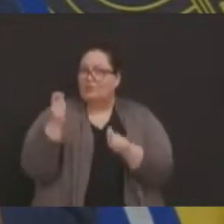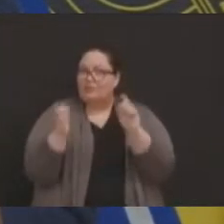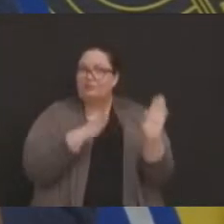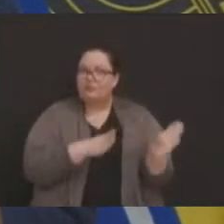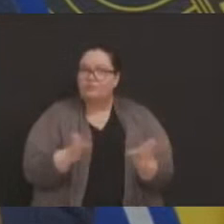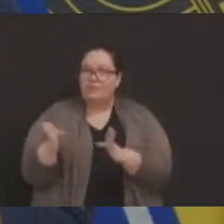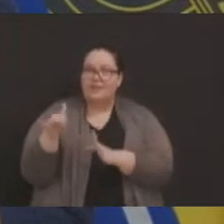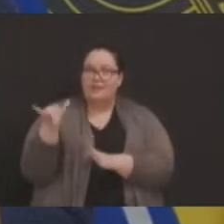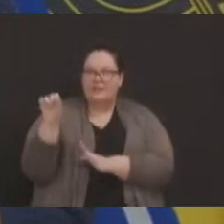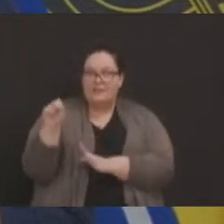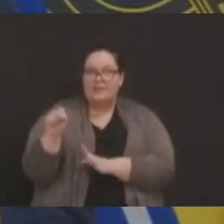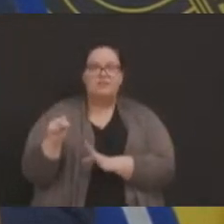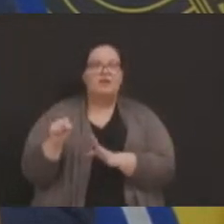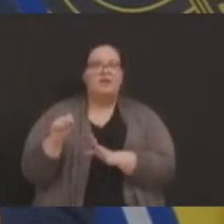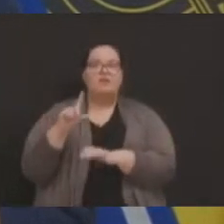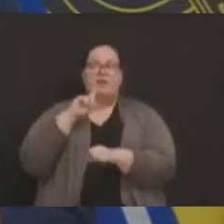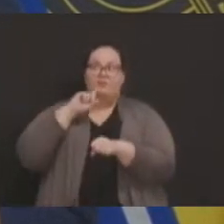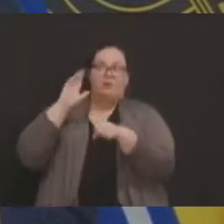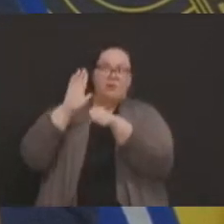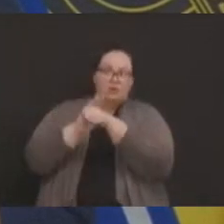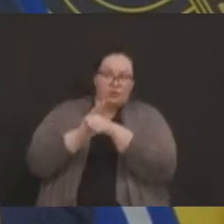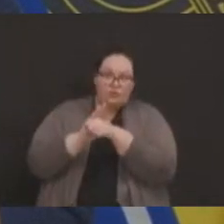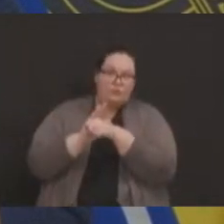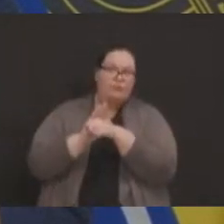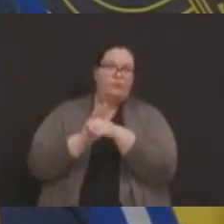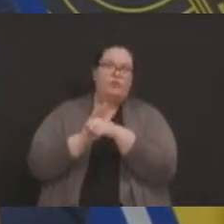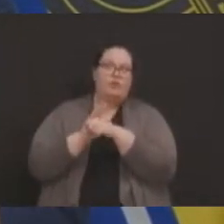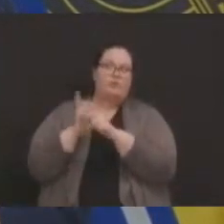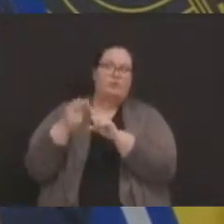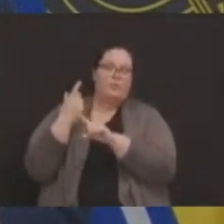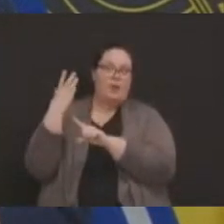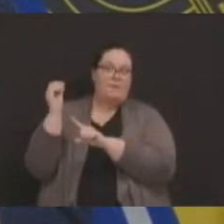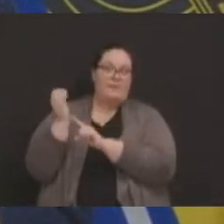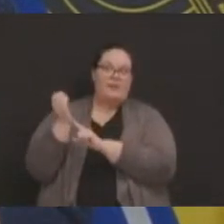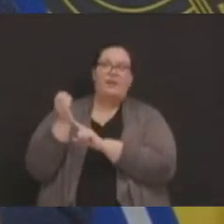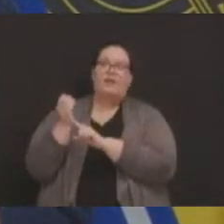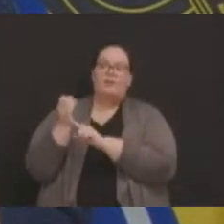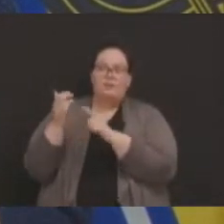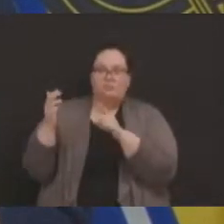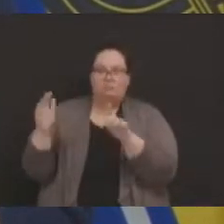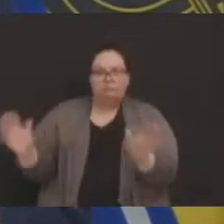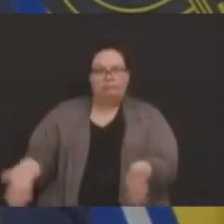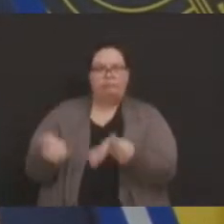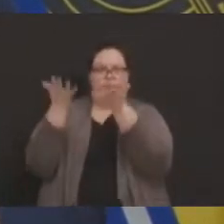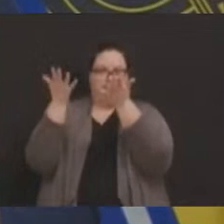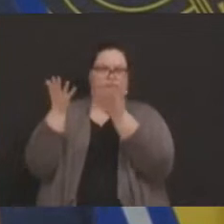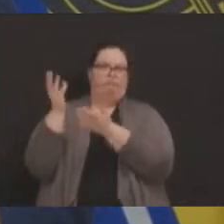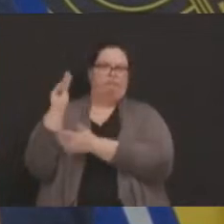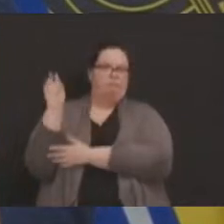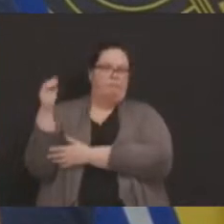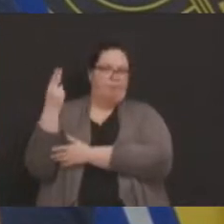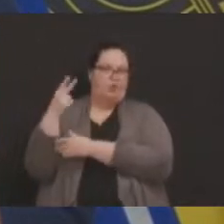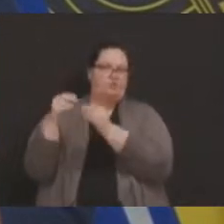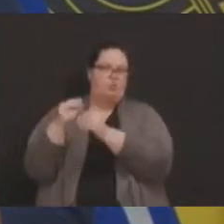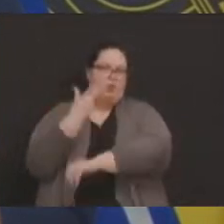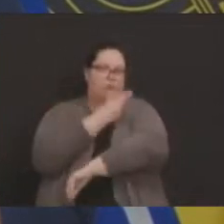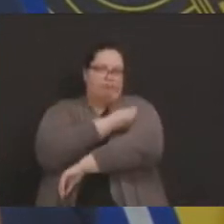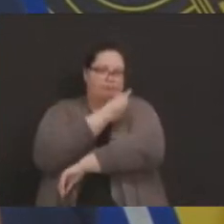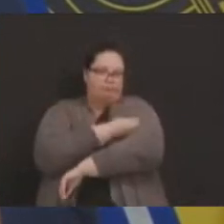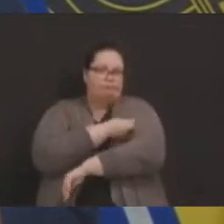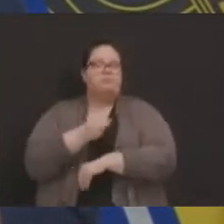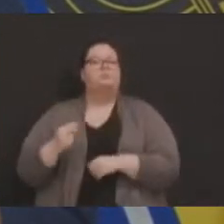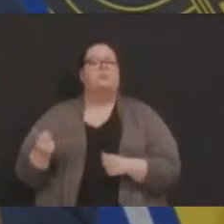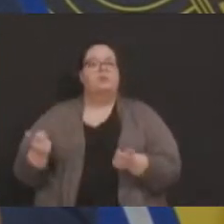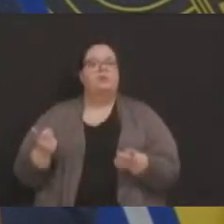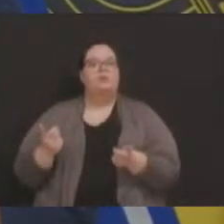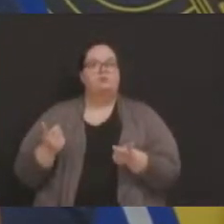that we should be able to meet our planned vaccination rollout for Q1.